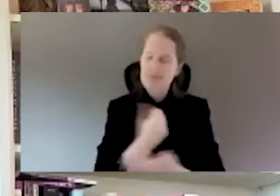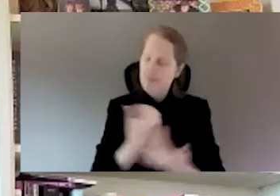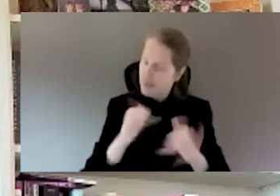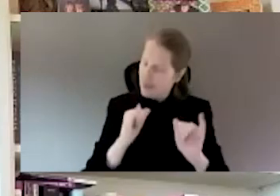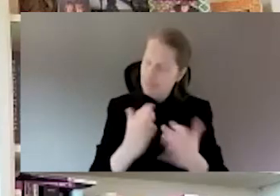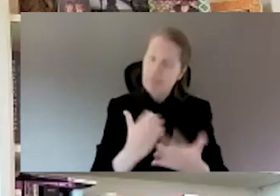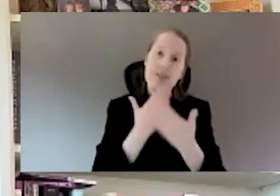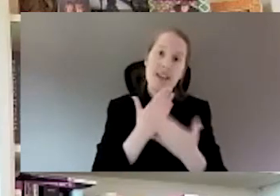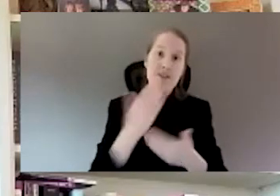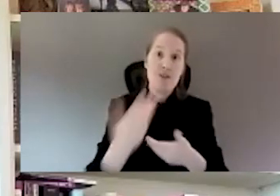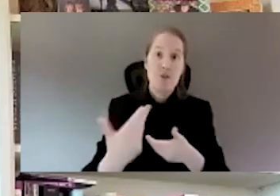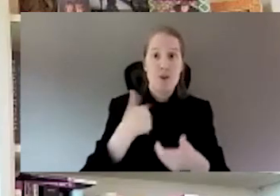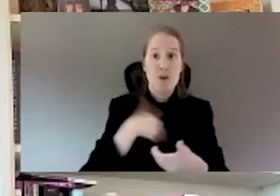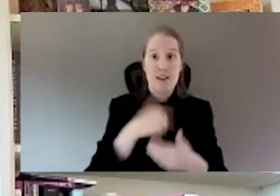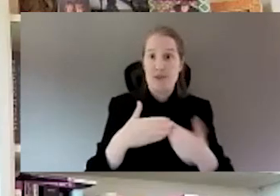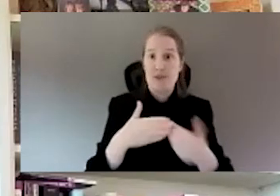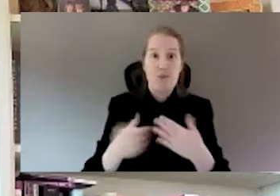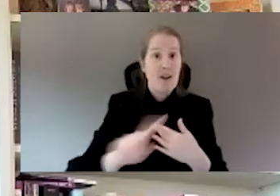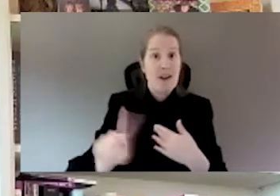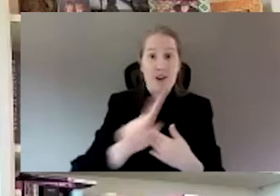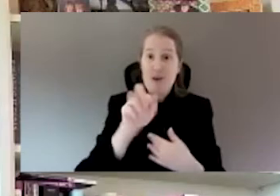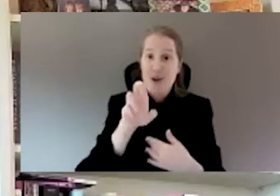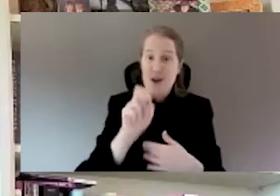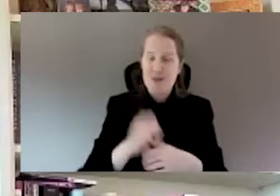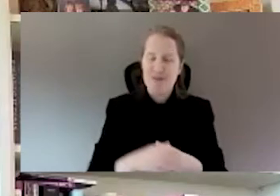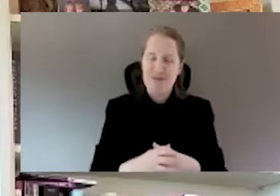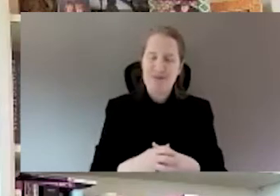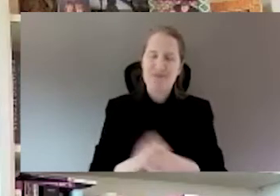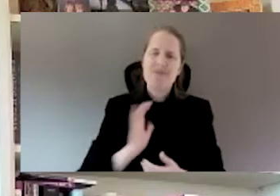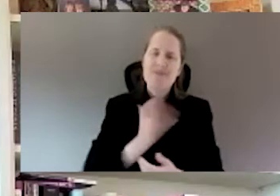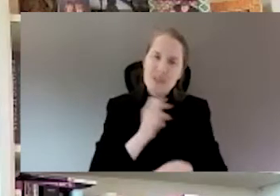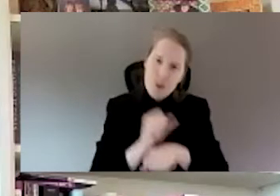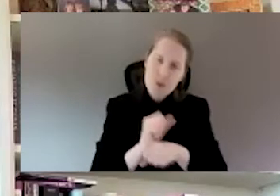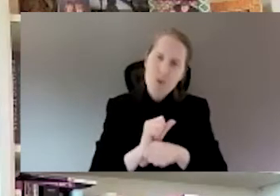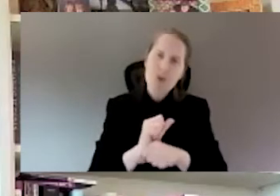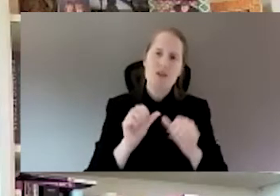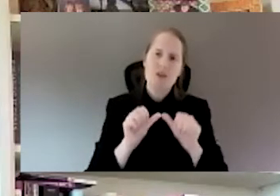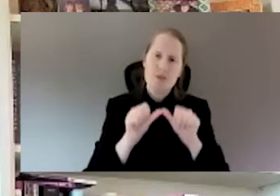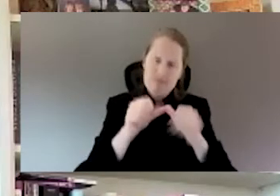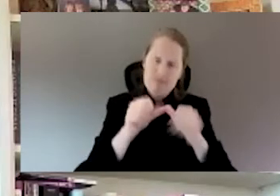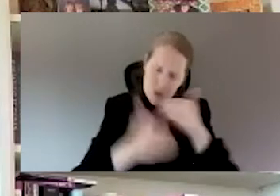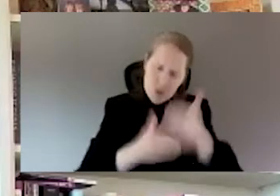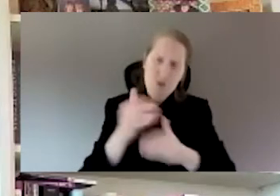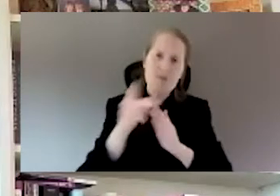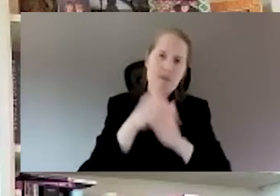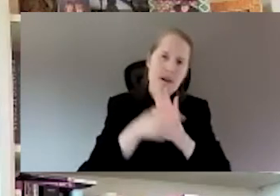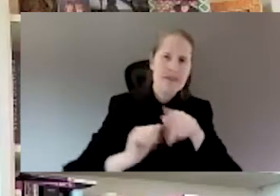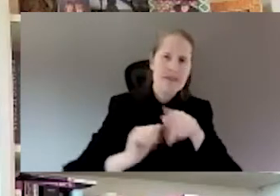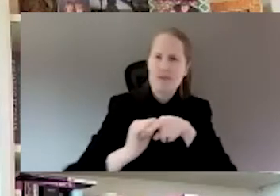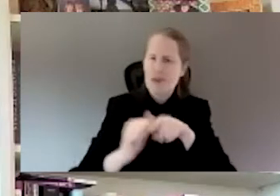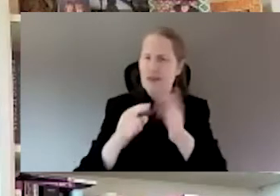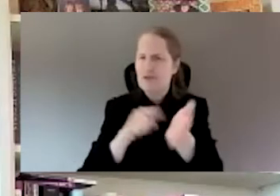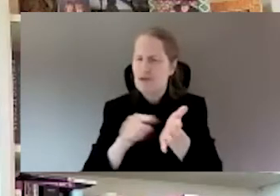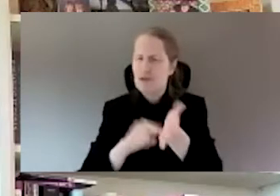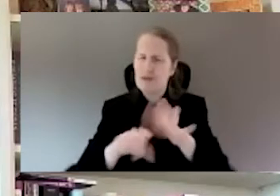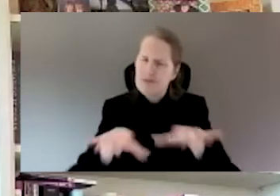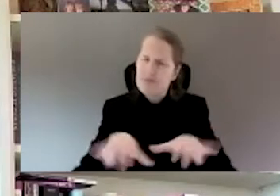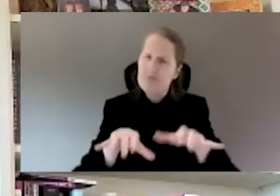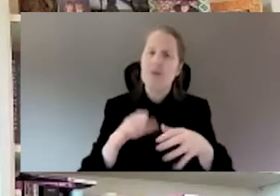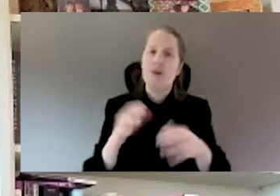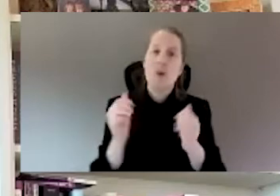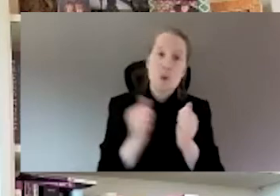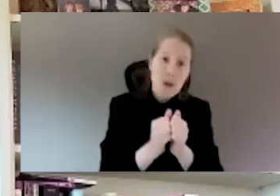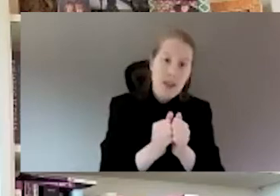wherever you are. Our collective work to advance policies, practices, and research with and on behalf of people